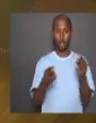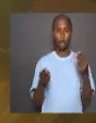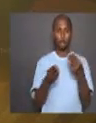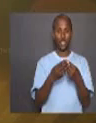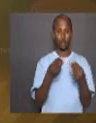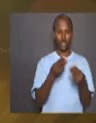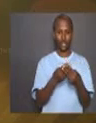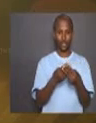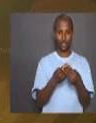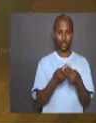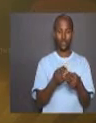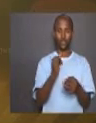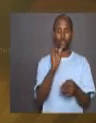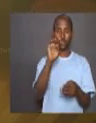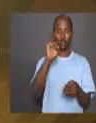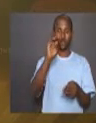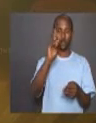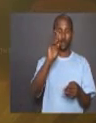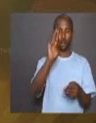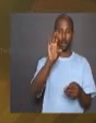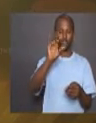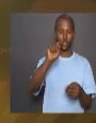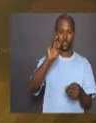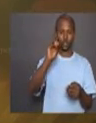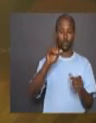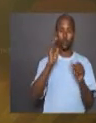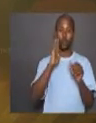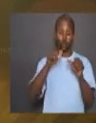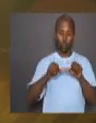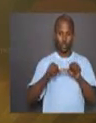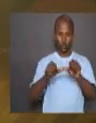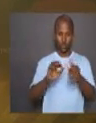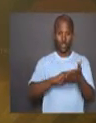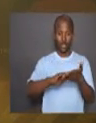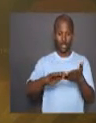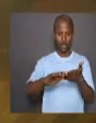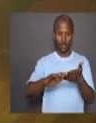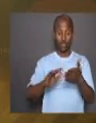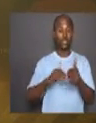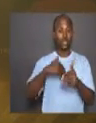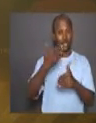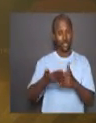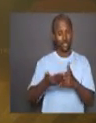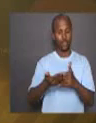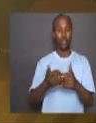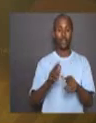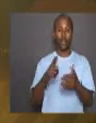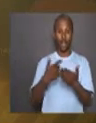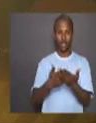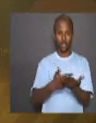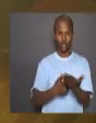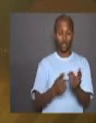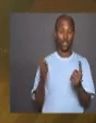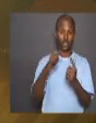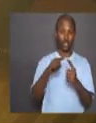principle of mathematical induction, and we will continue to study it in the next